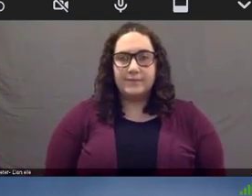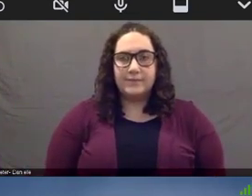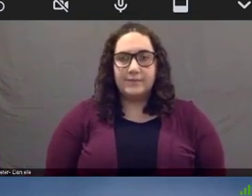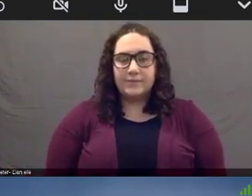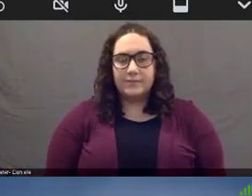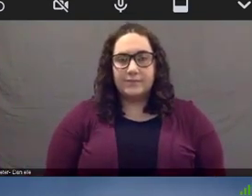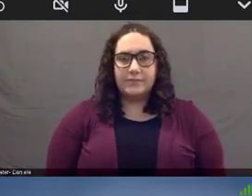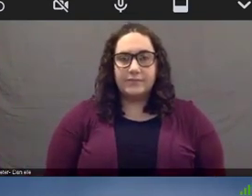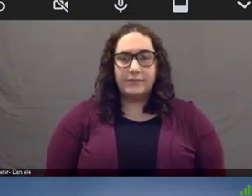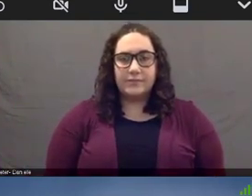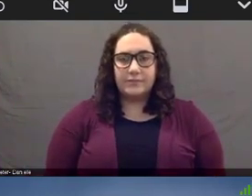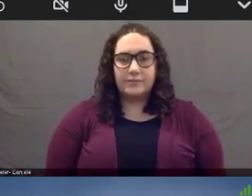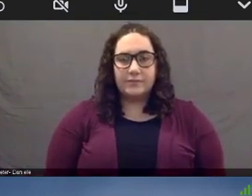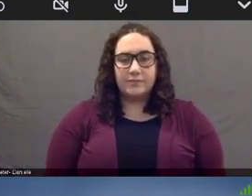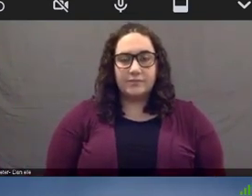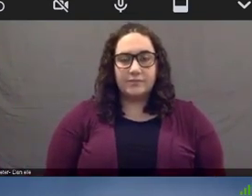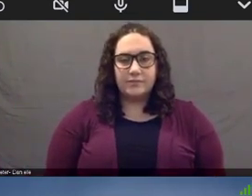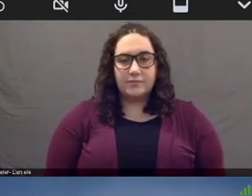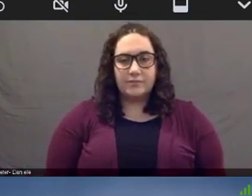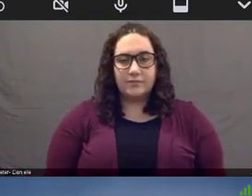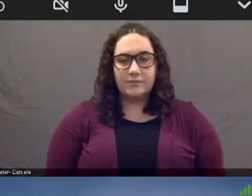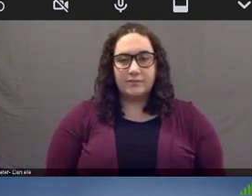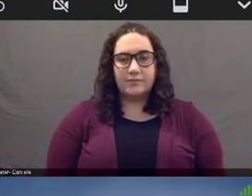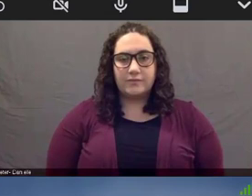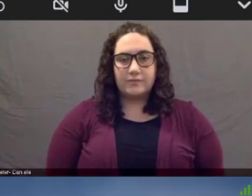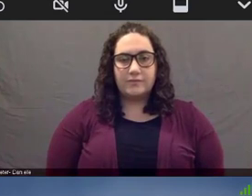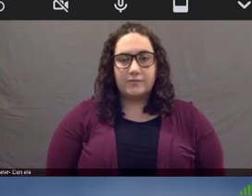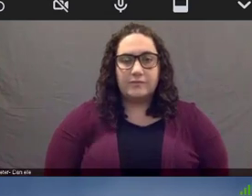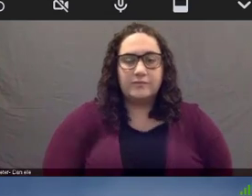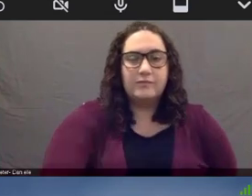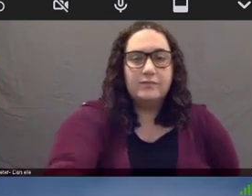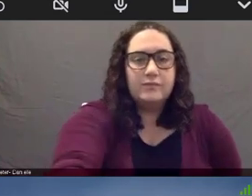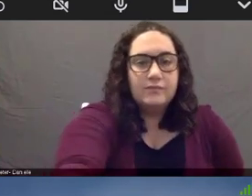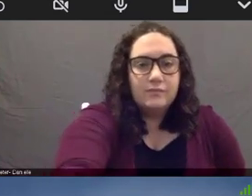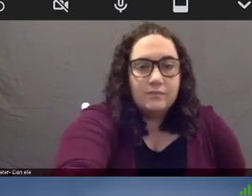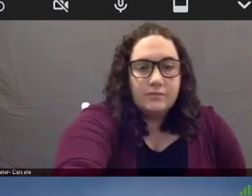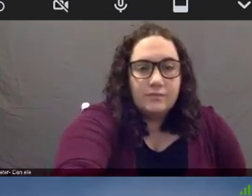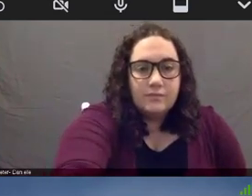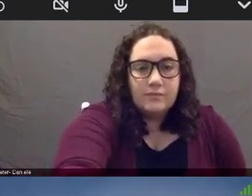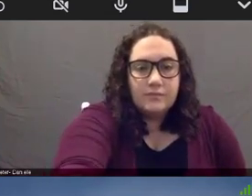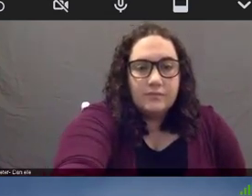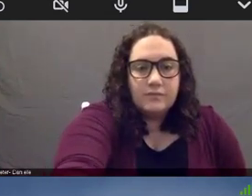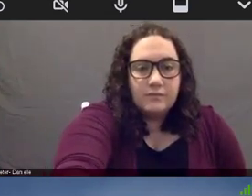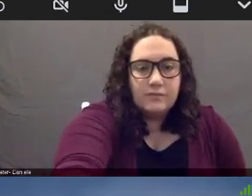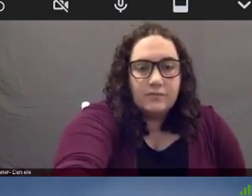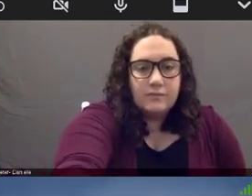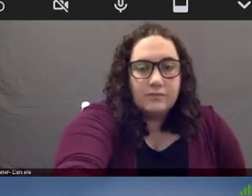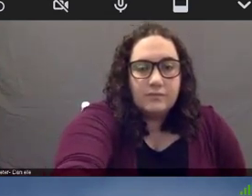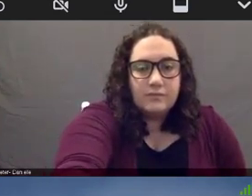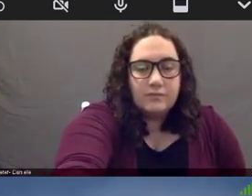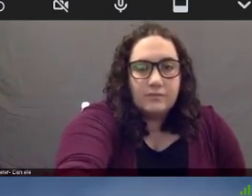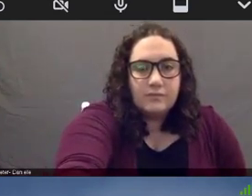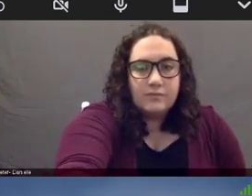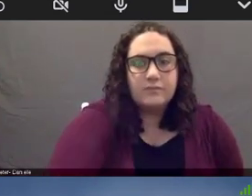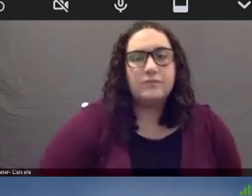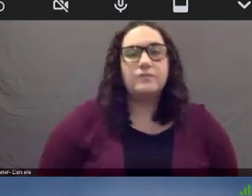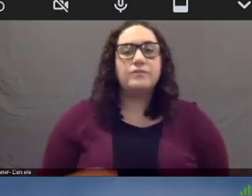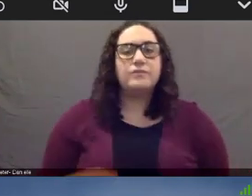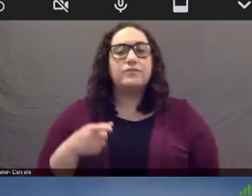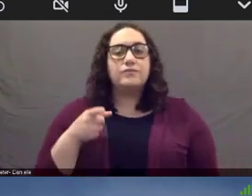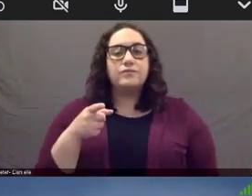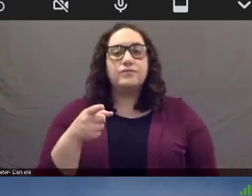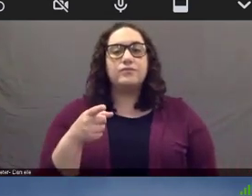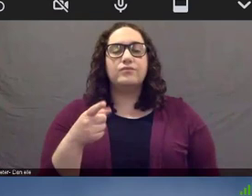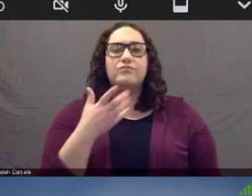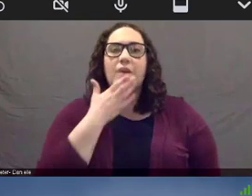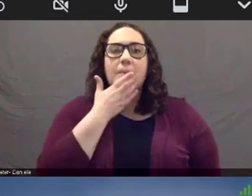So we can do this for plain walls, right? And sometimes that's easiest because we don't have to deal with the complications